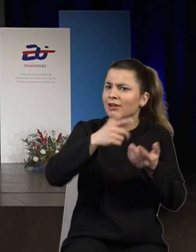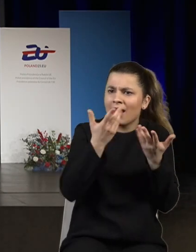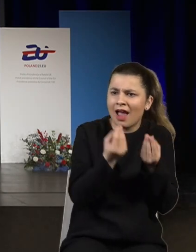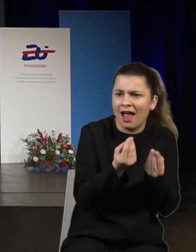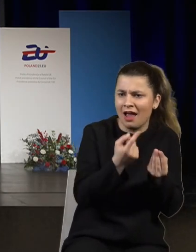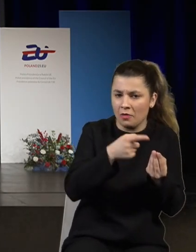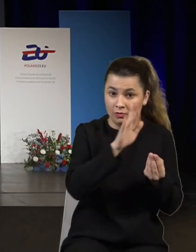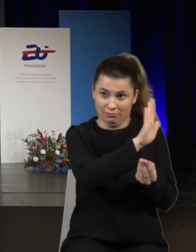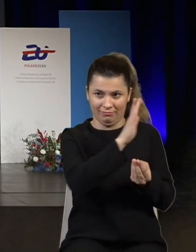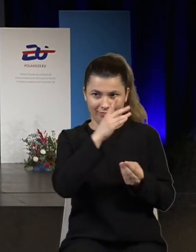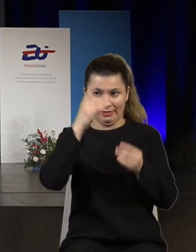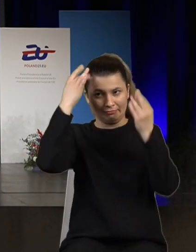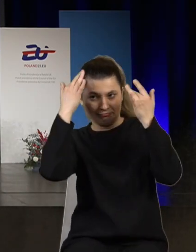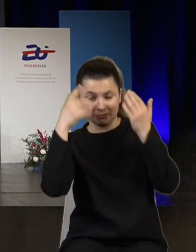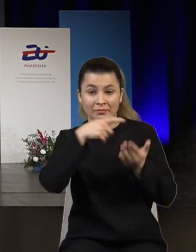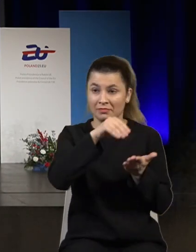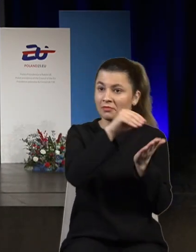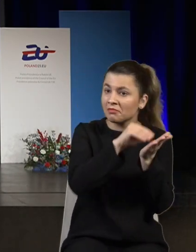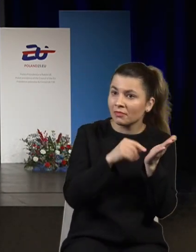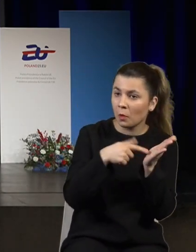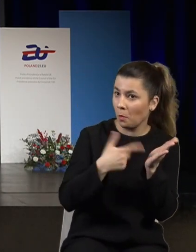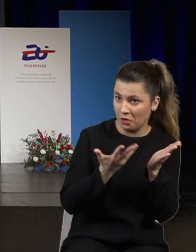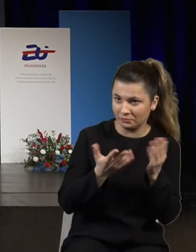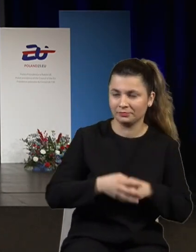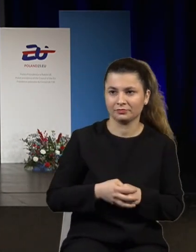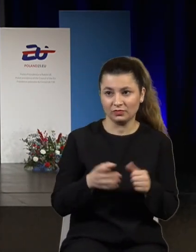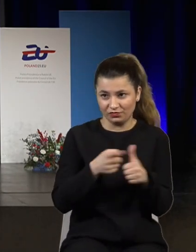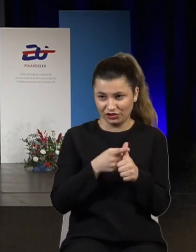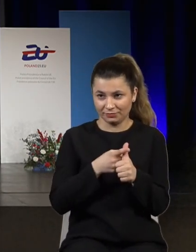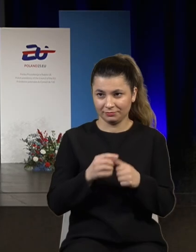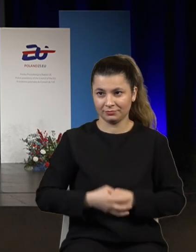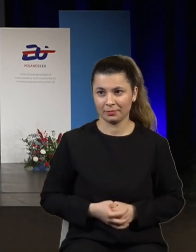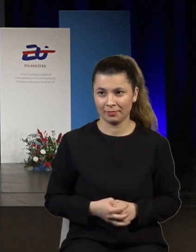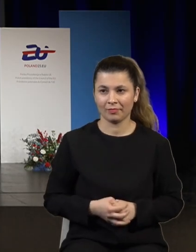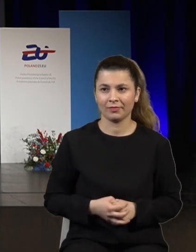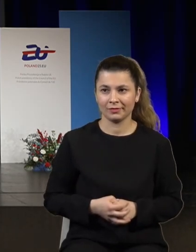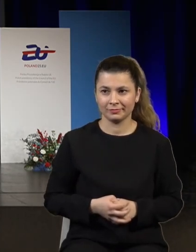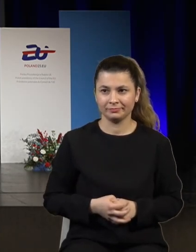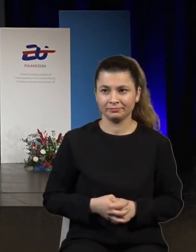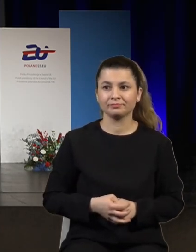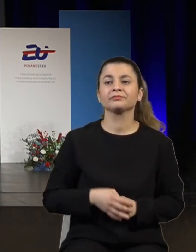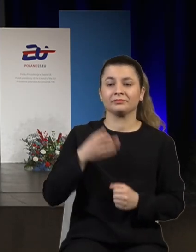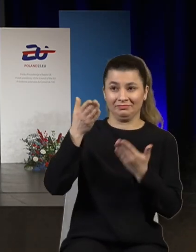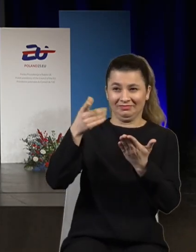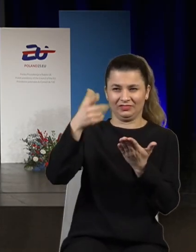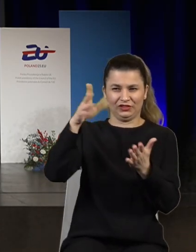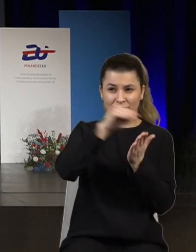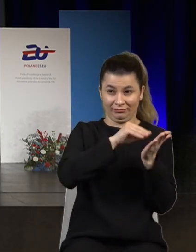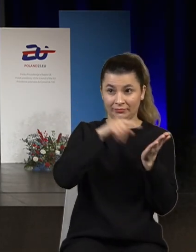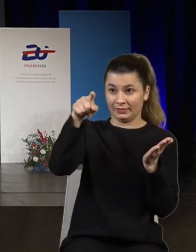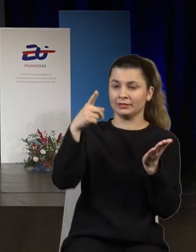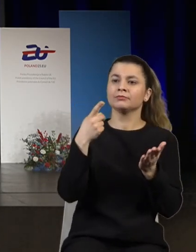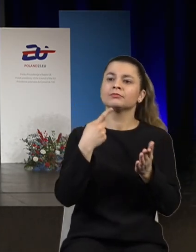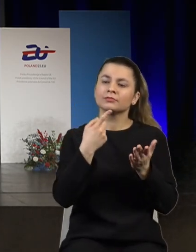of EU economy is not favorable. The EU share in global economy is decreasing, and